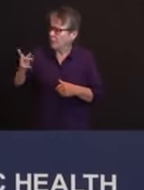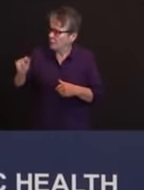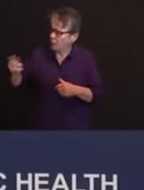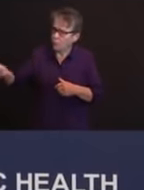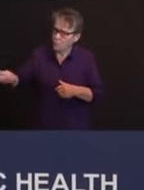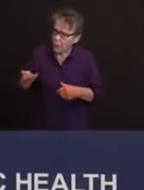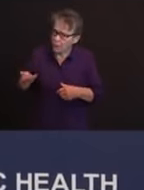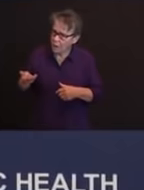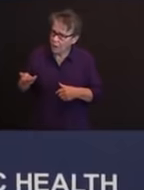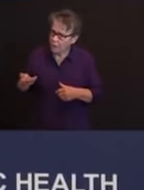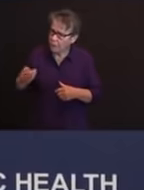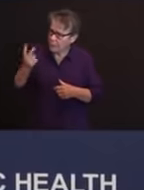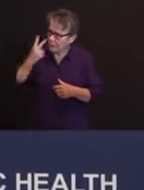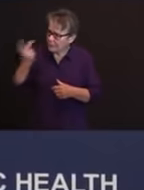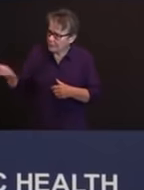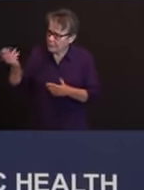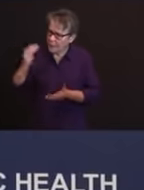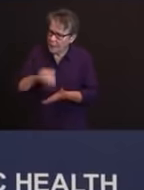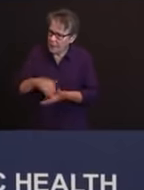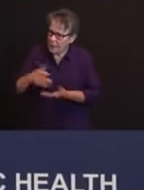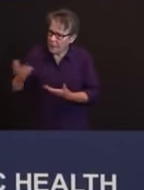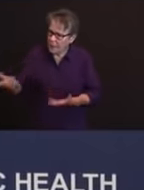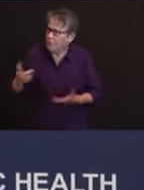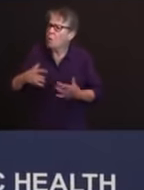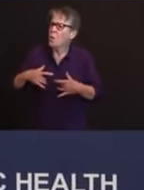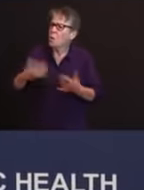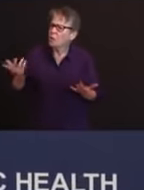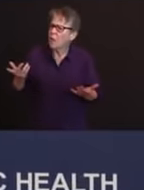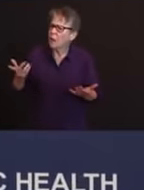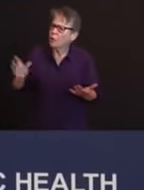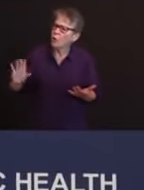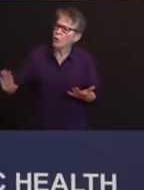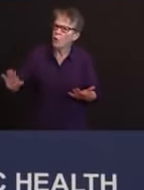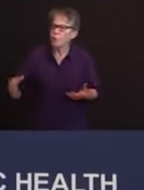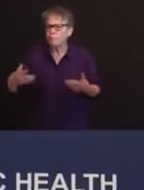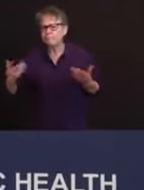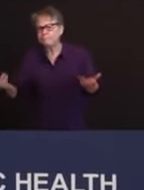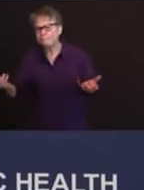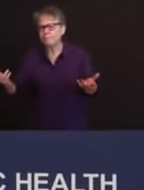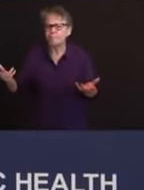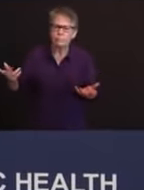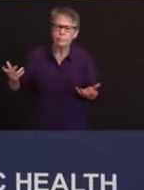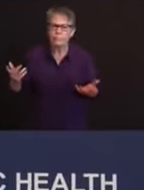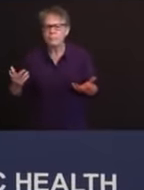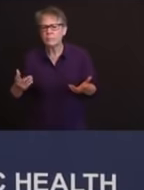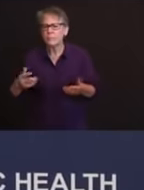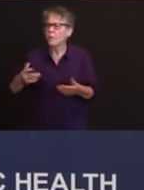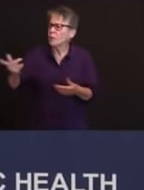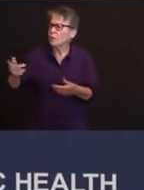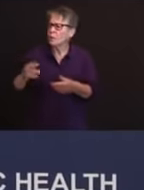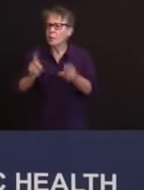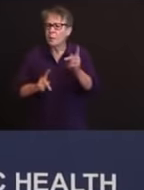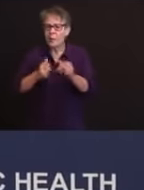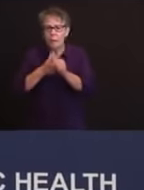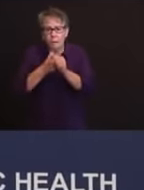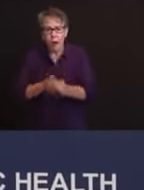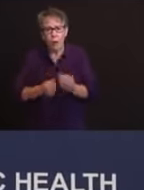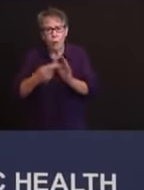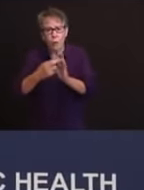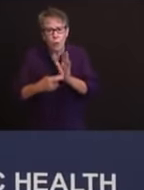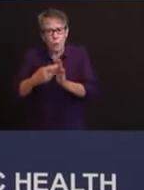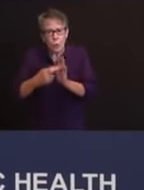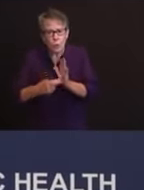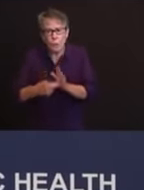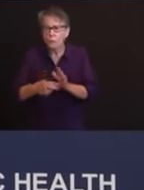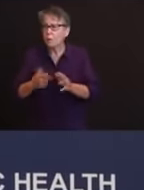here on the wing. What do you have on compliance? Great work on distributing the masks